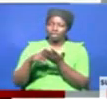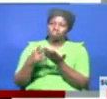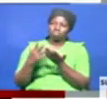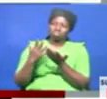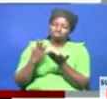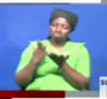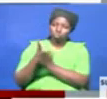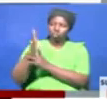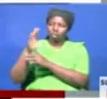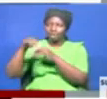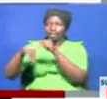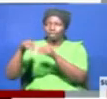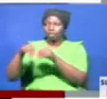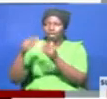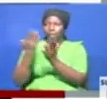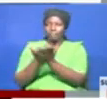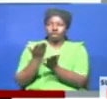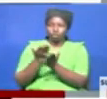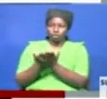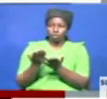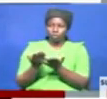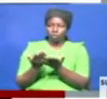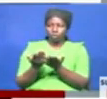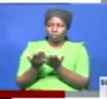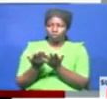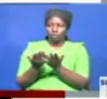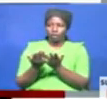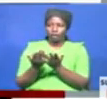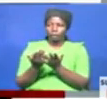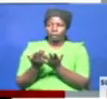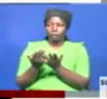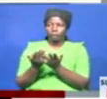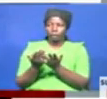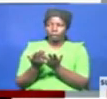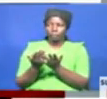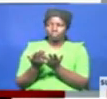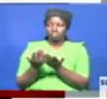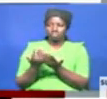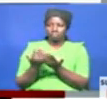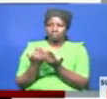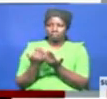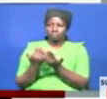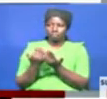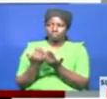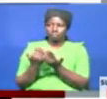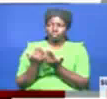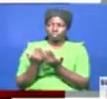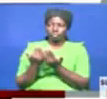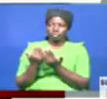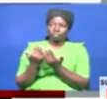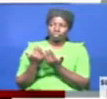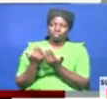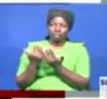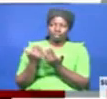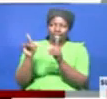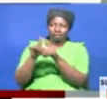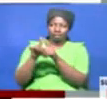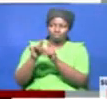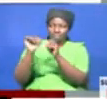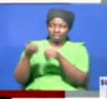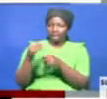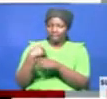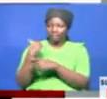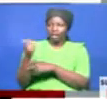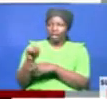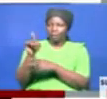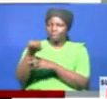And of course, subject to the rule on arithmetic or clerical errors, which any human being can